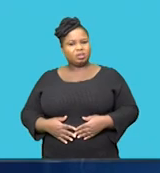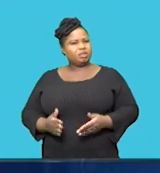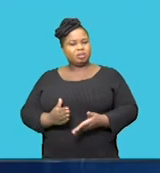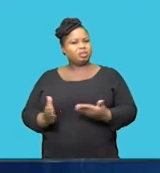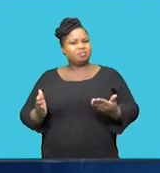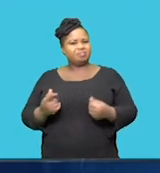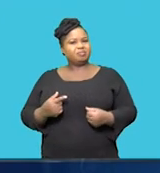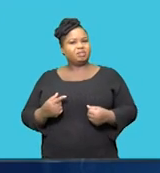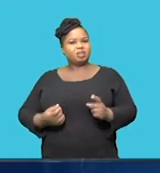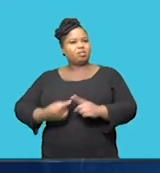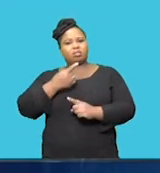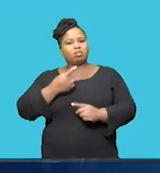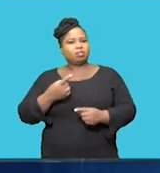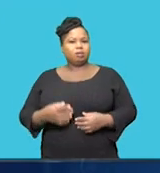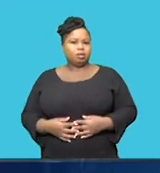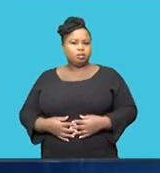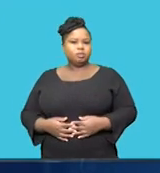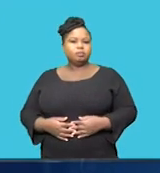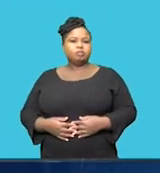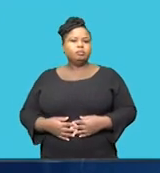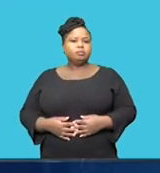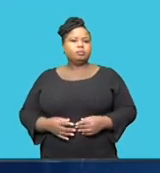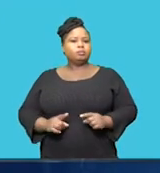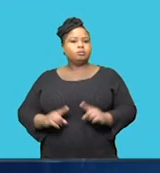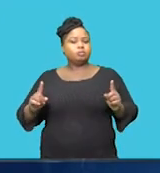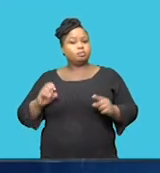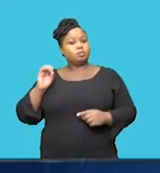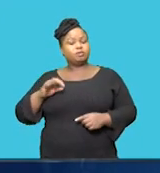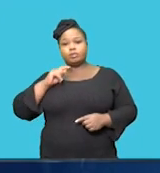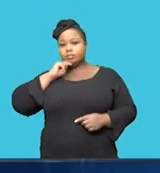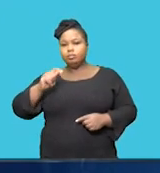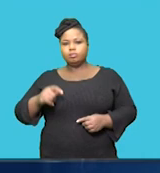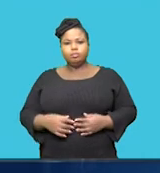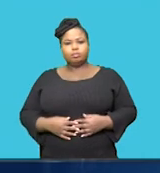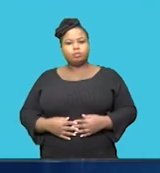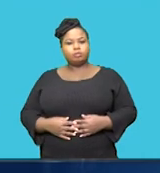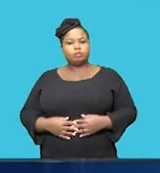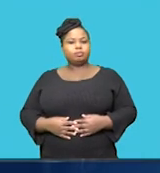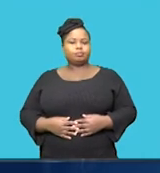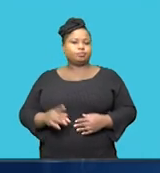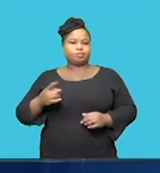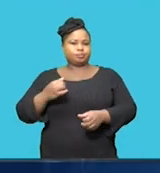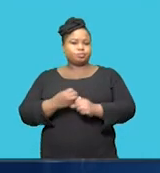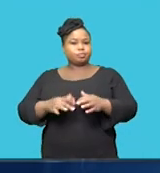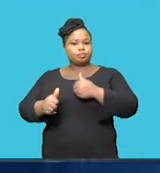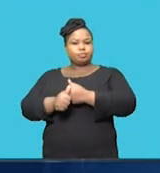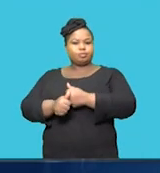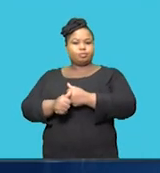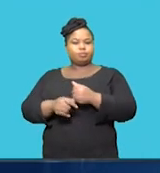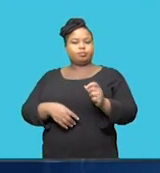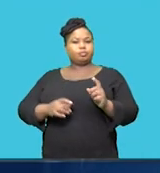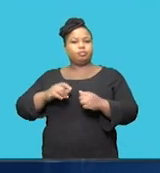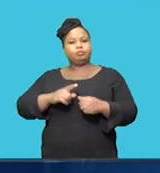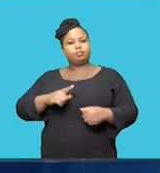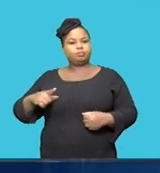their favor. But if indeed it was purging, would not have followed such a long